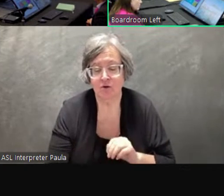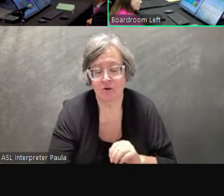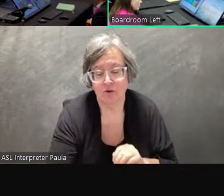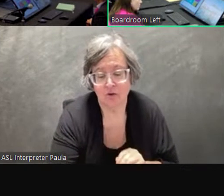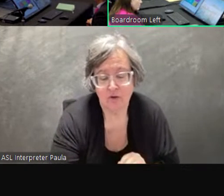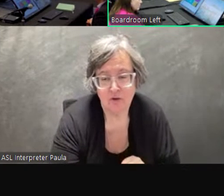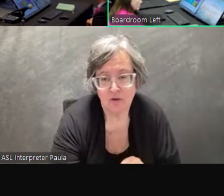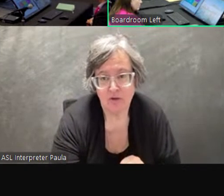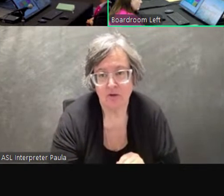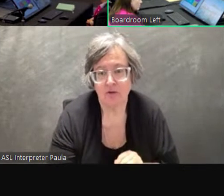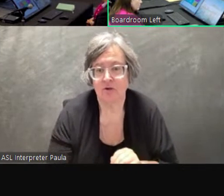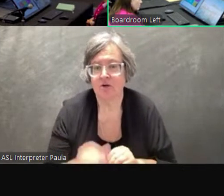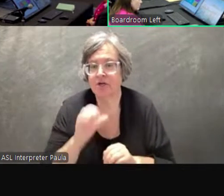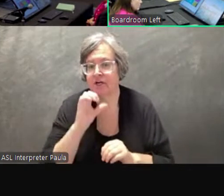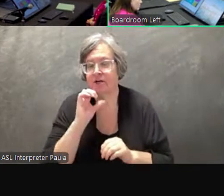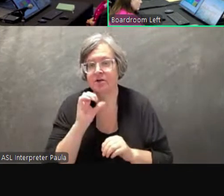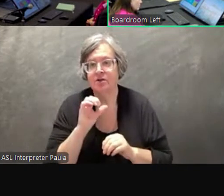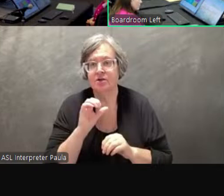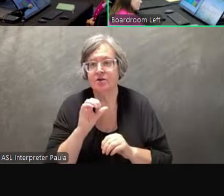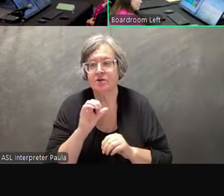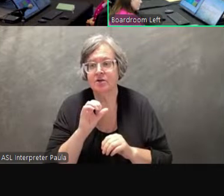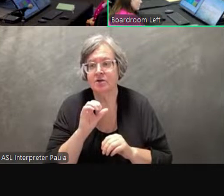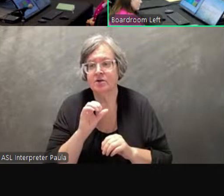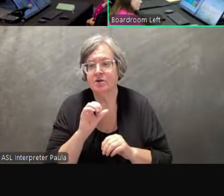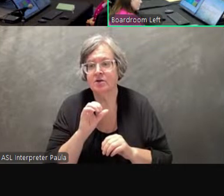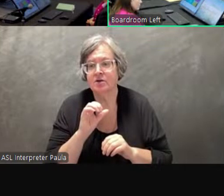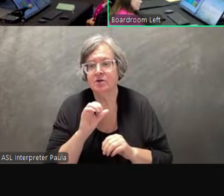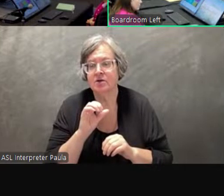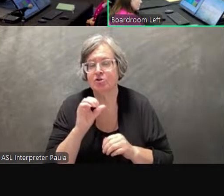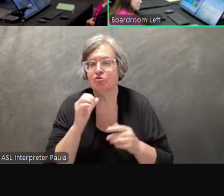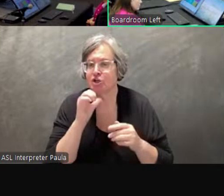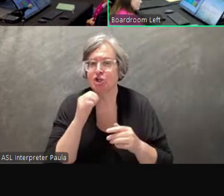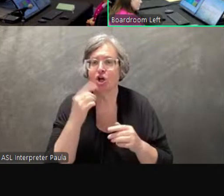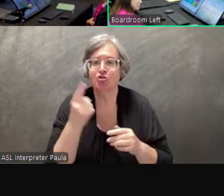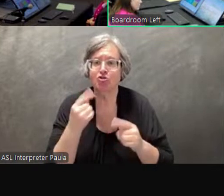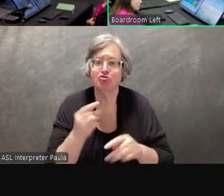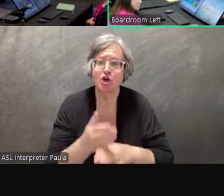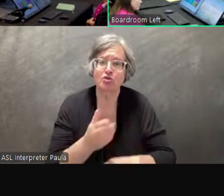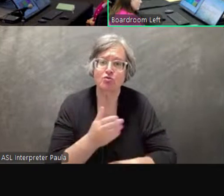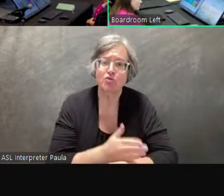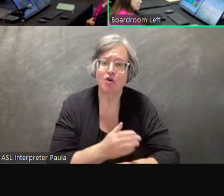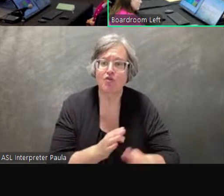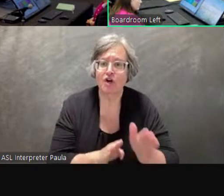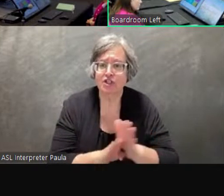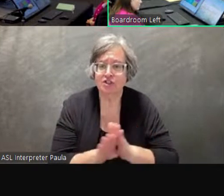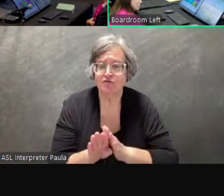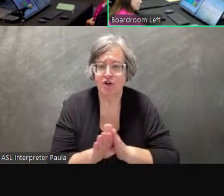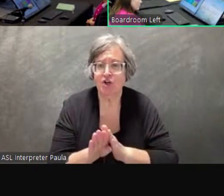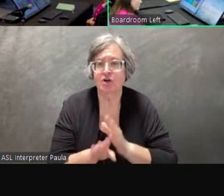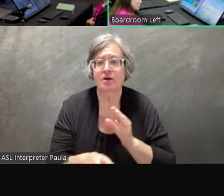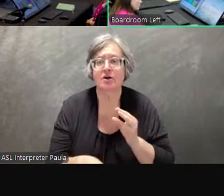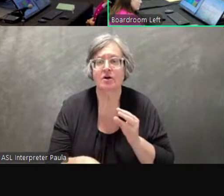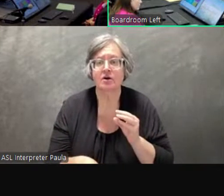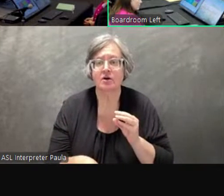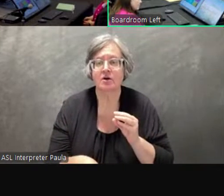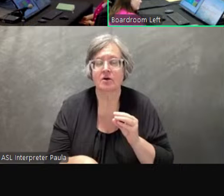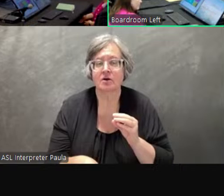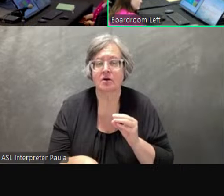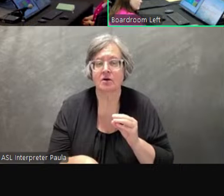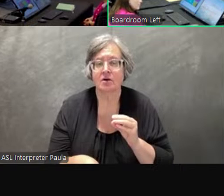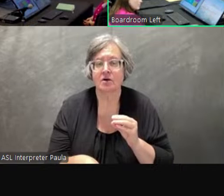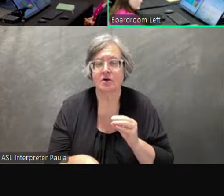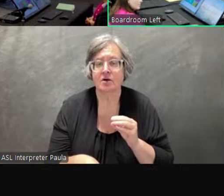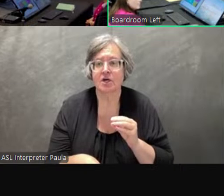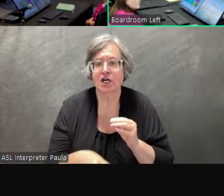tied to our ongoing efforts to both improve and develop additional areas within our own